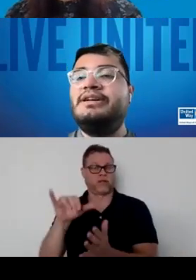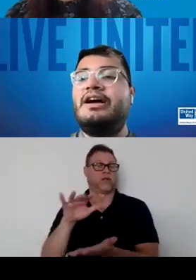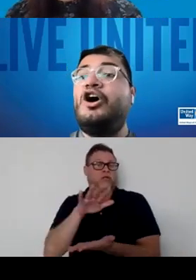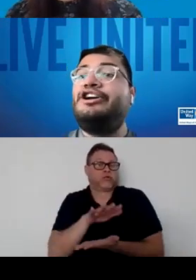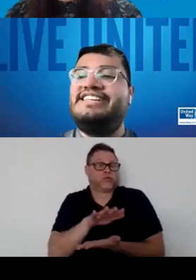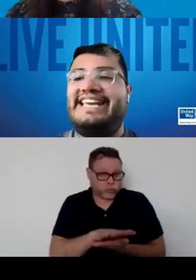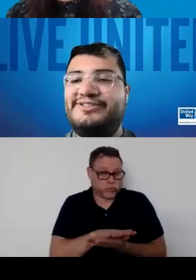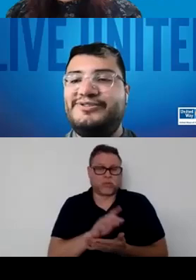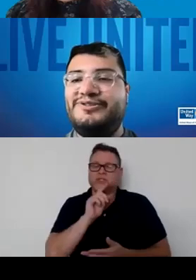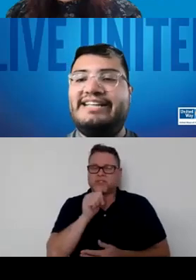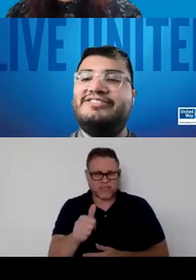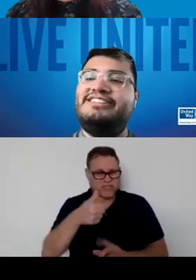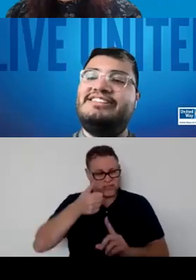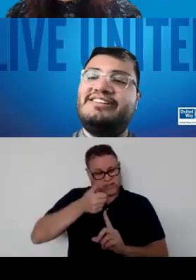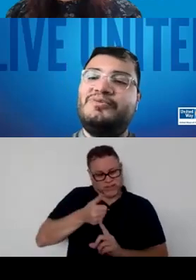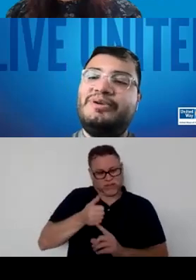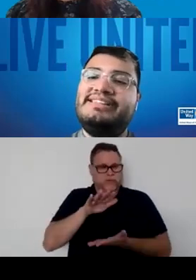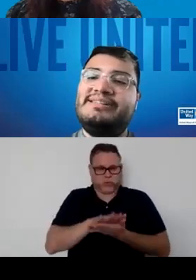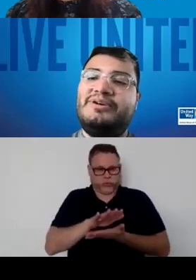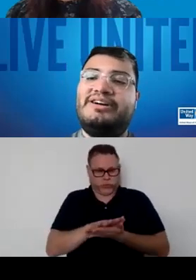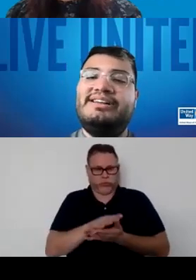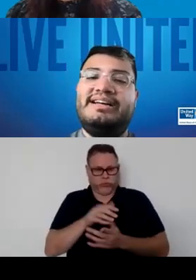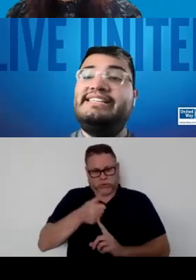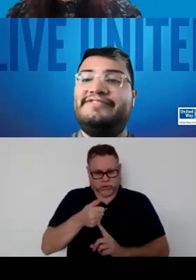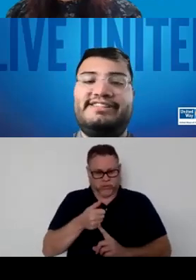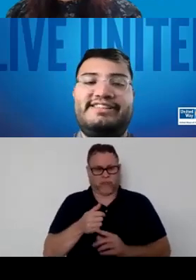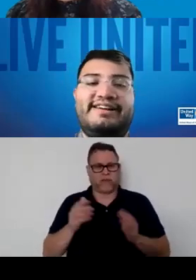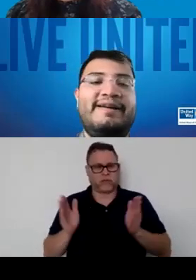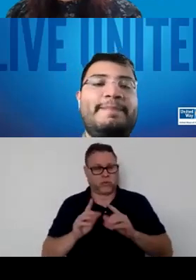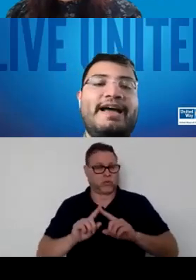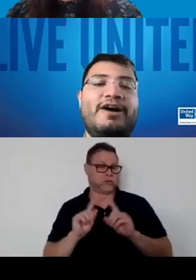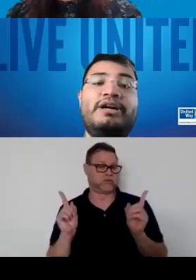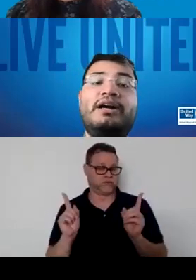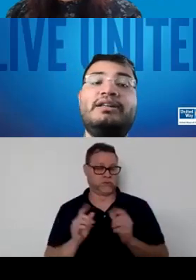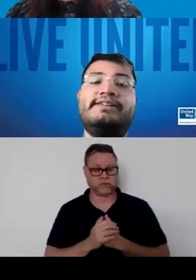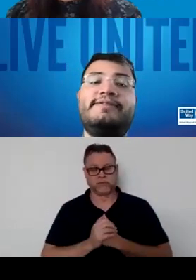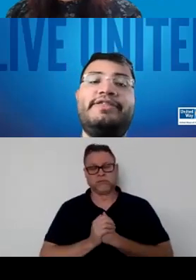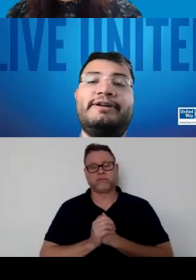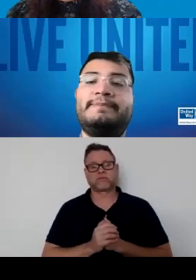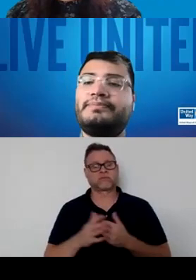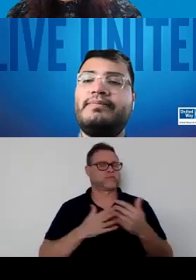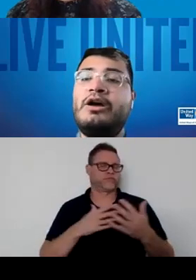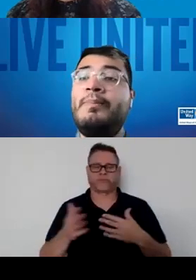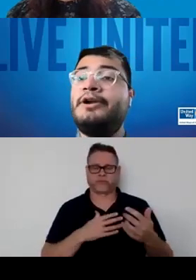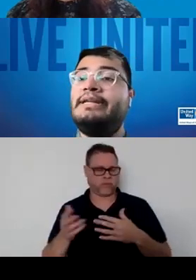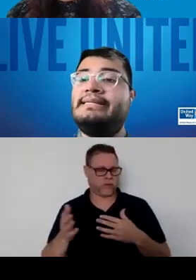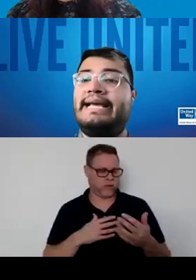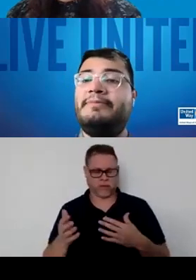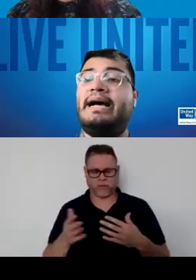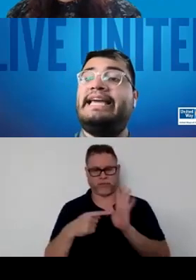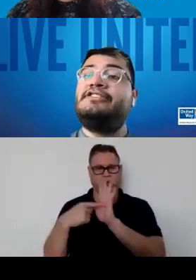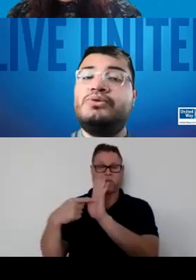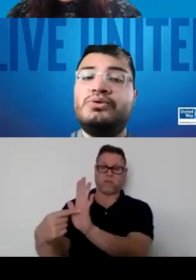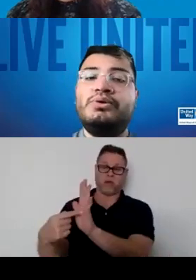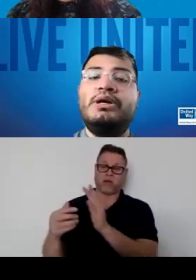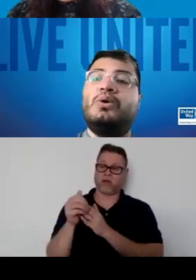themselves aren't a school, right? So it's just a really small difference there. Now, regardless of whether a model is led